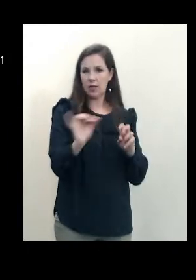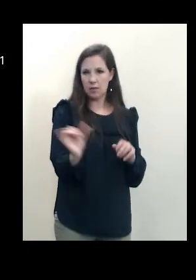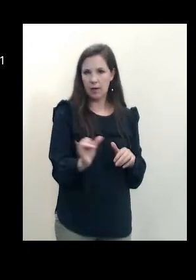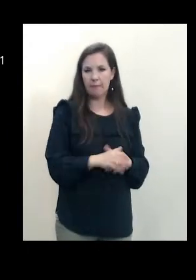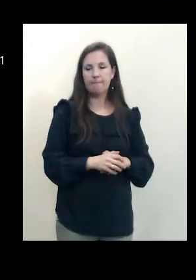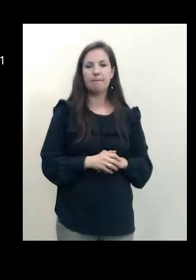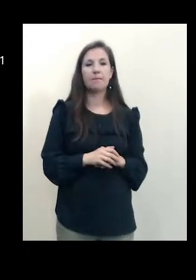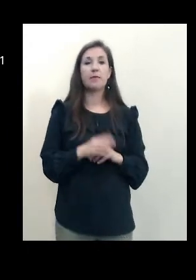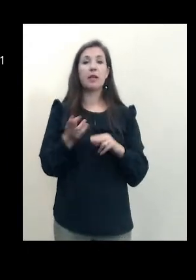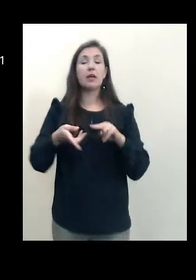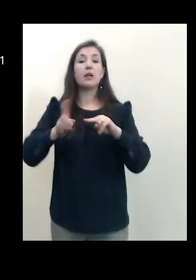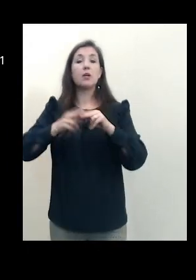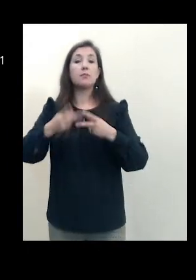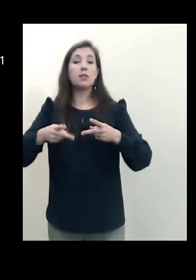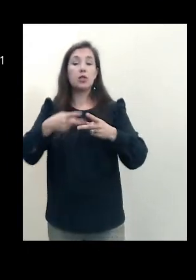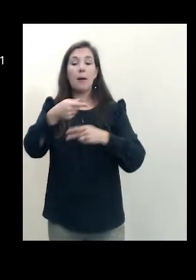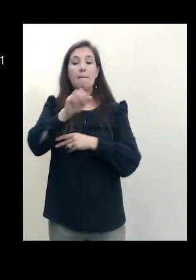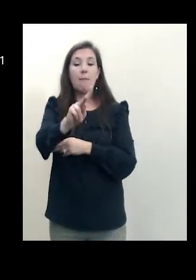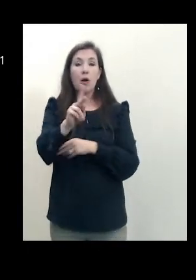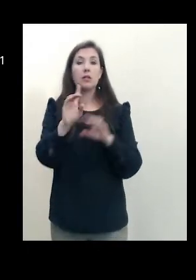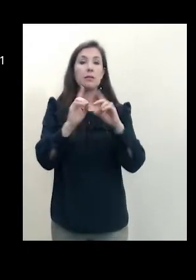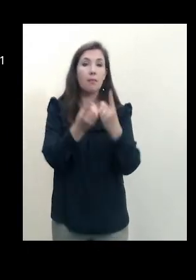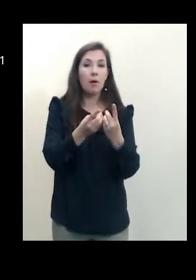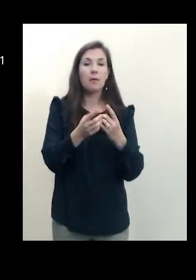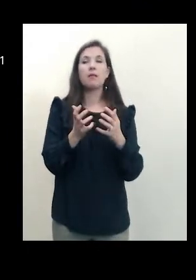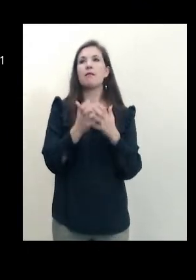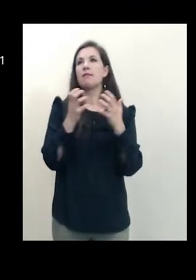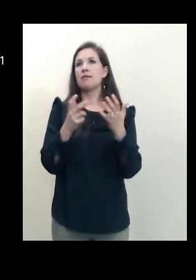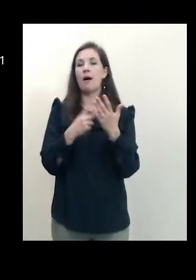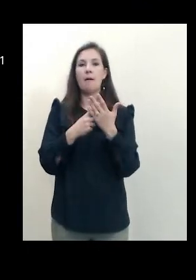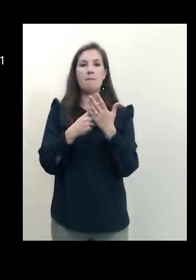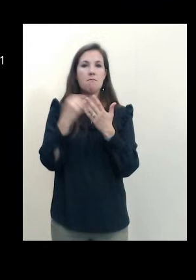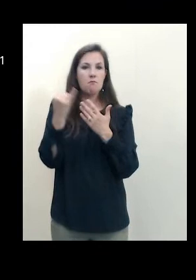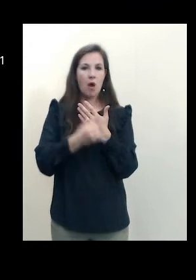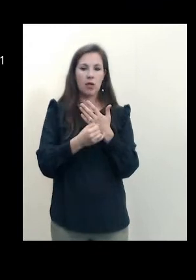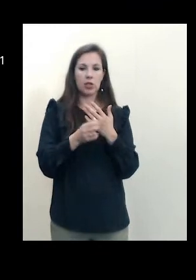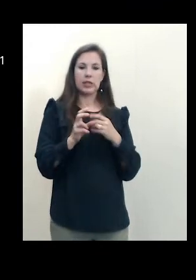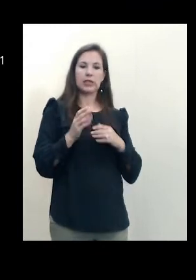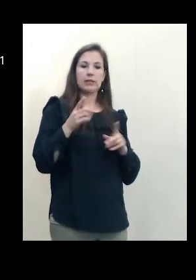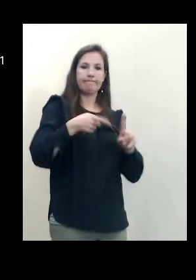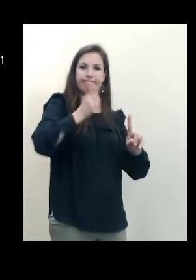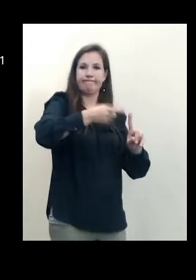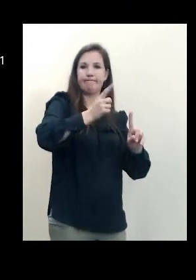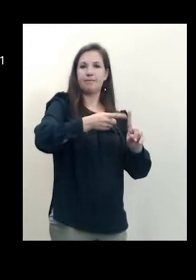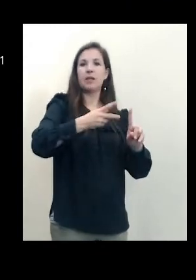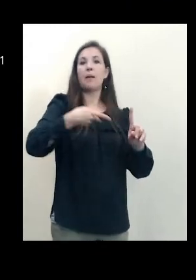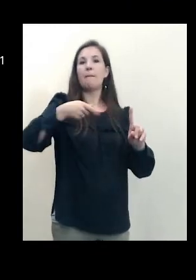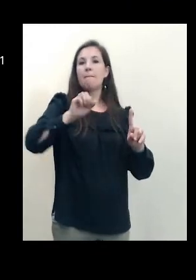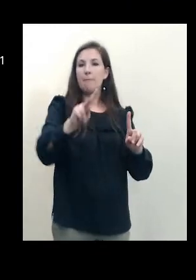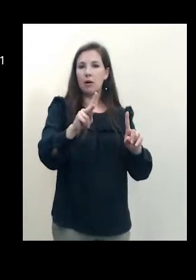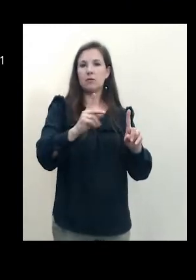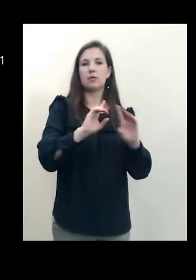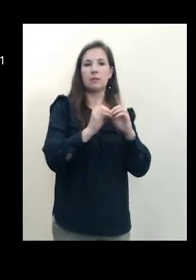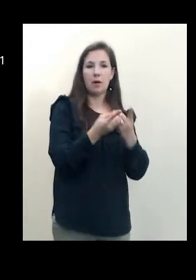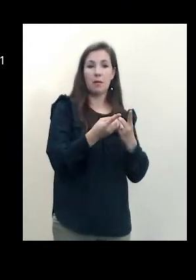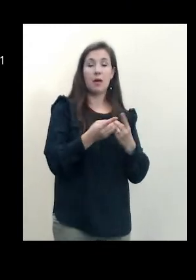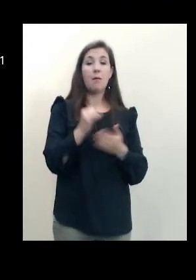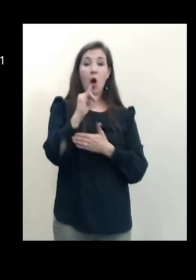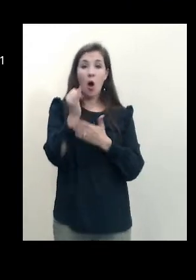increasing positions in the Parks Department. We're doing a lot of projects going in the Parks Department. But arts and cultural funding is increasing